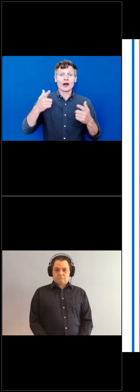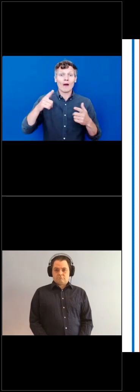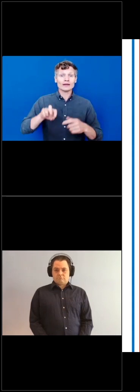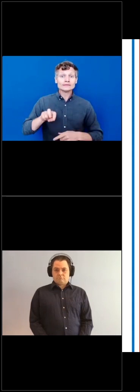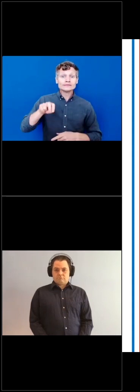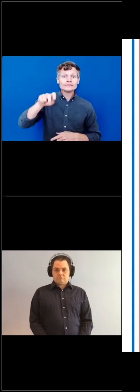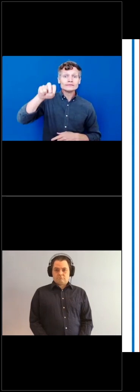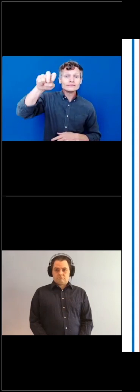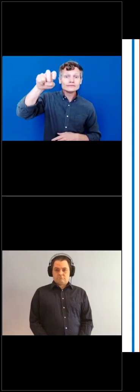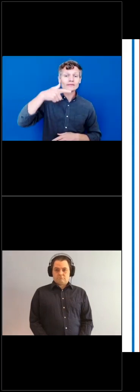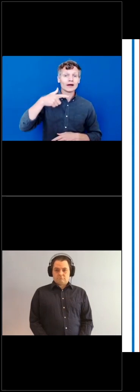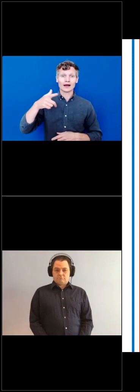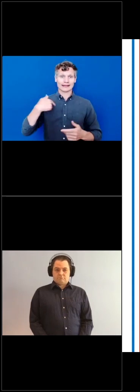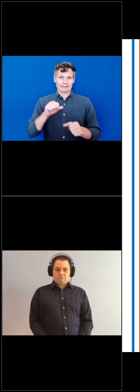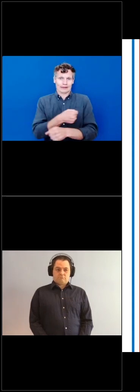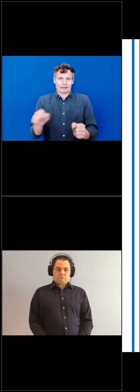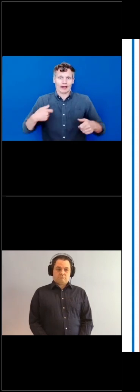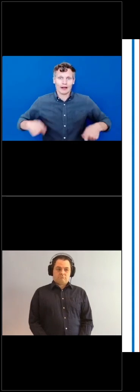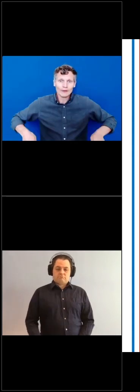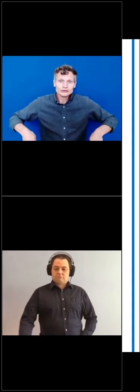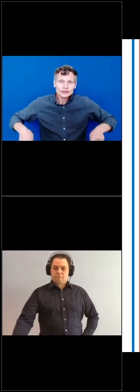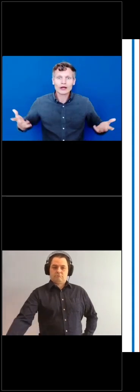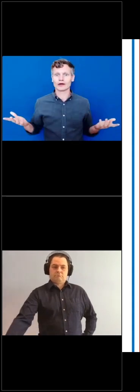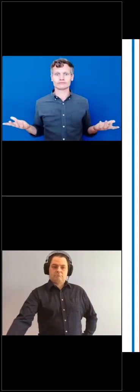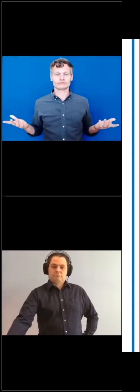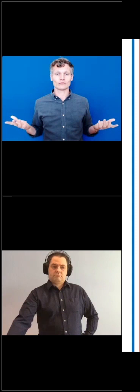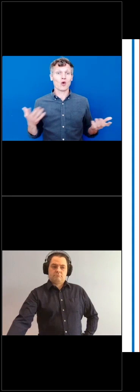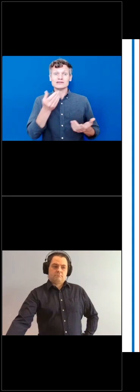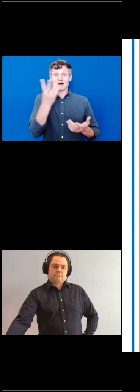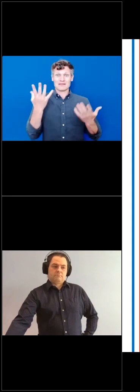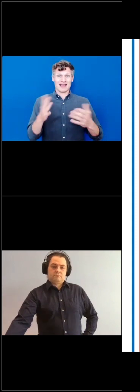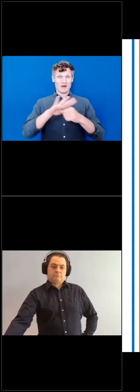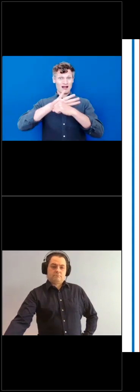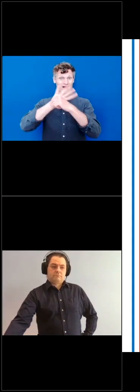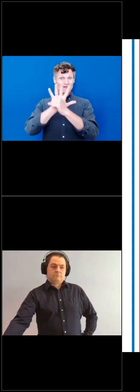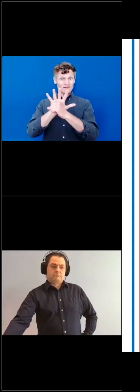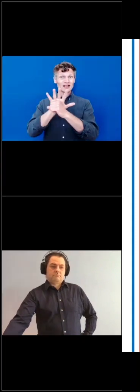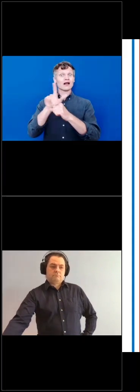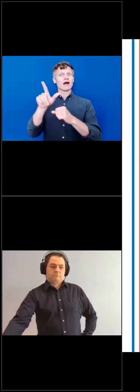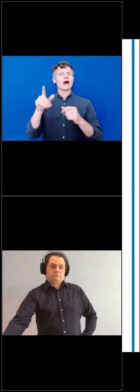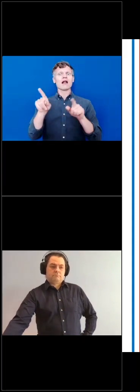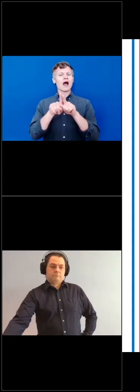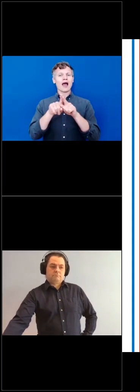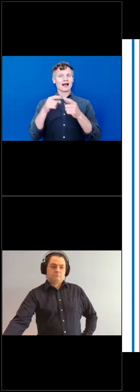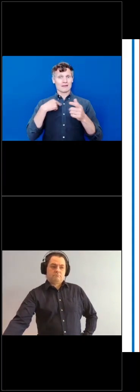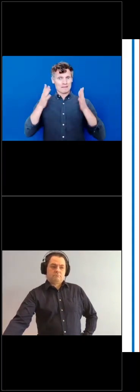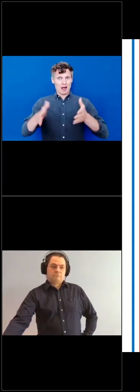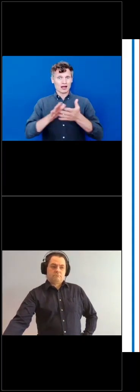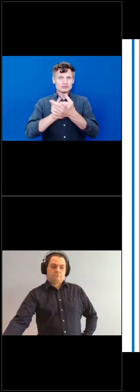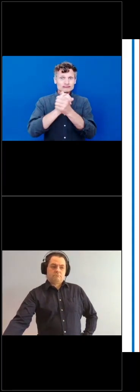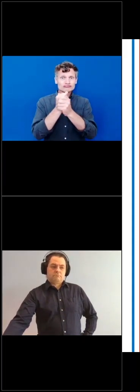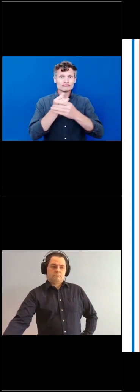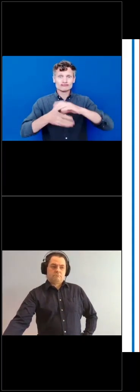hand washing stations, which are not accessible for persons' abilities. And through this, we are